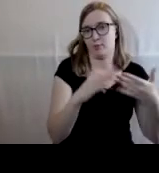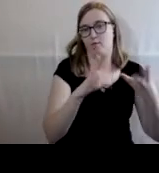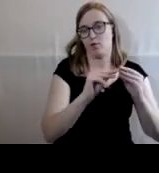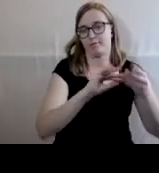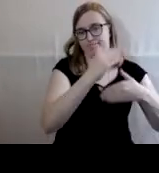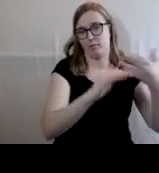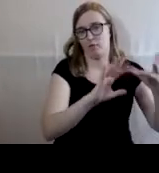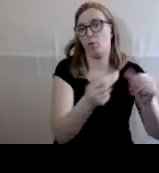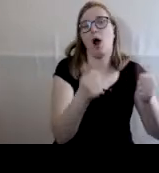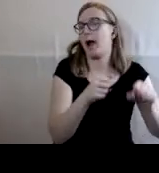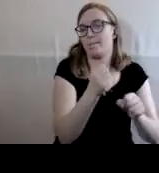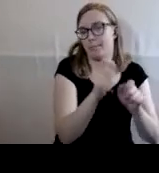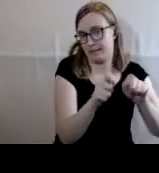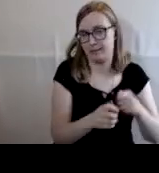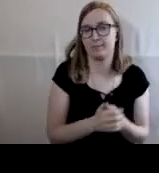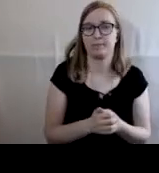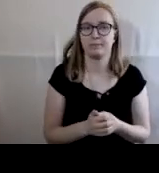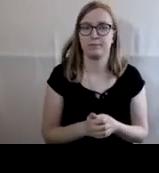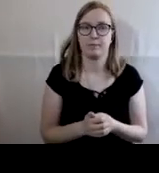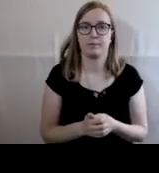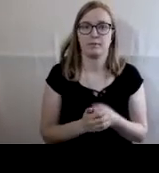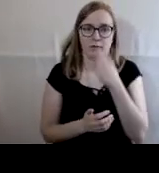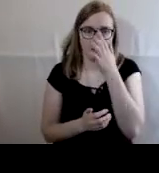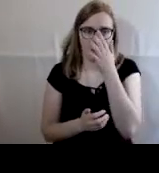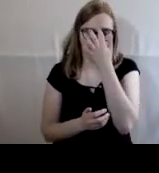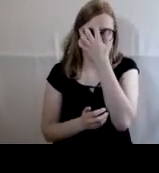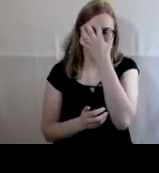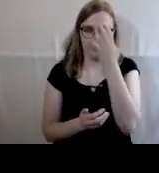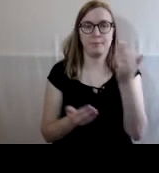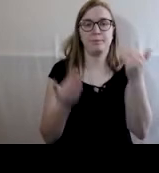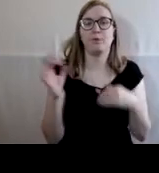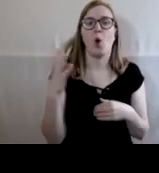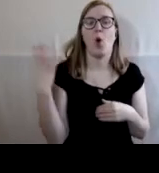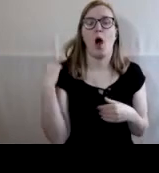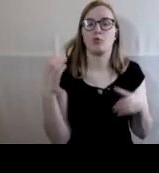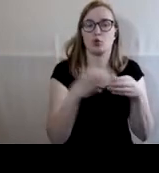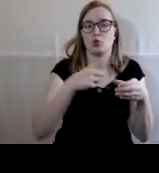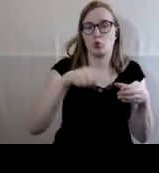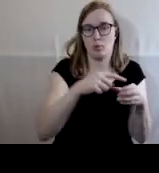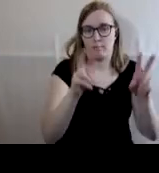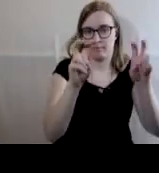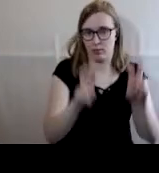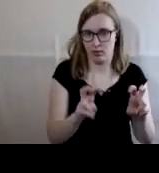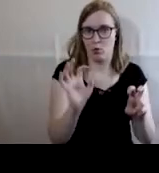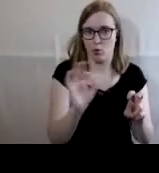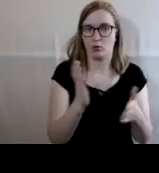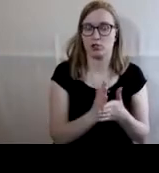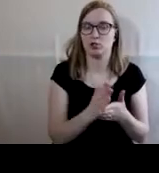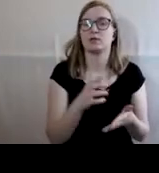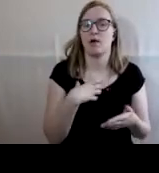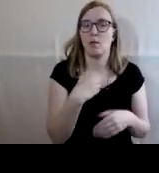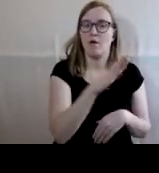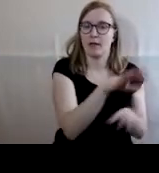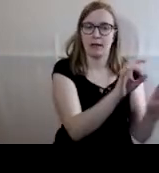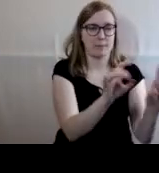So the content cohort analysis, you have a diversity of learners. And so